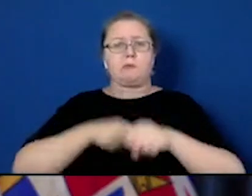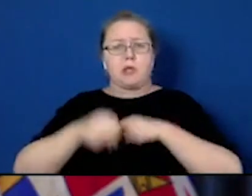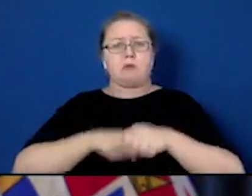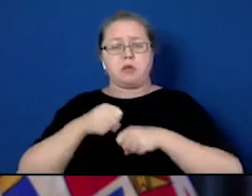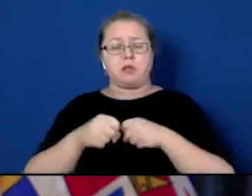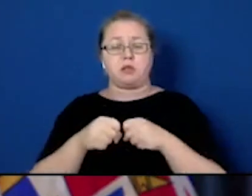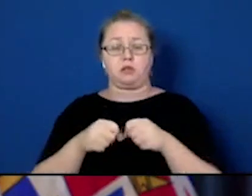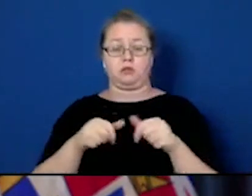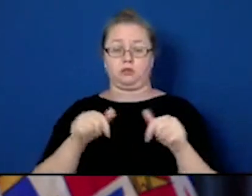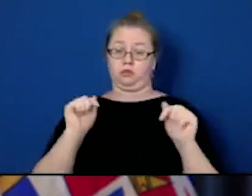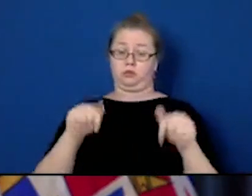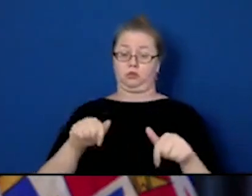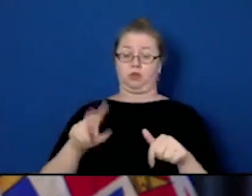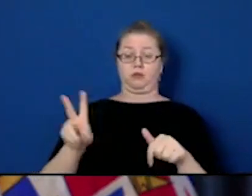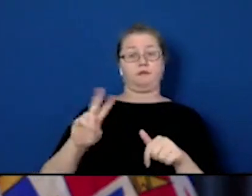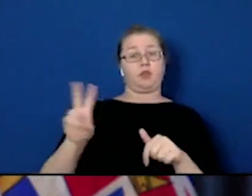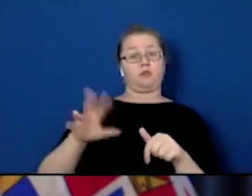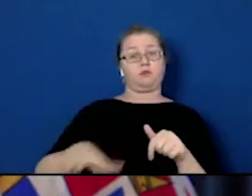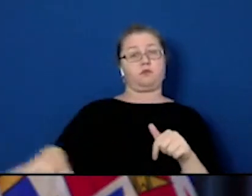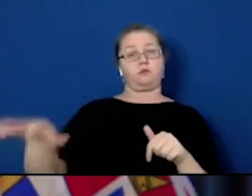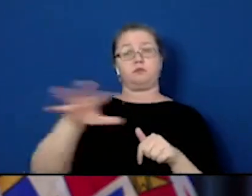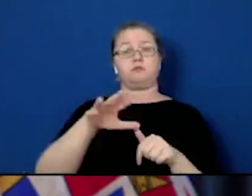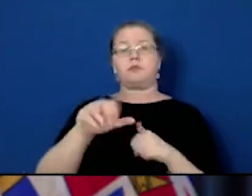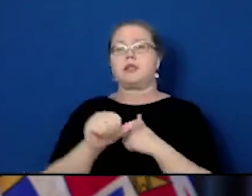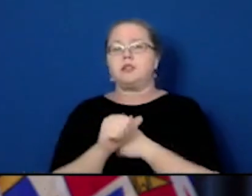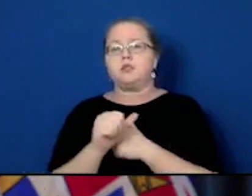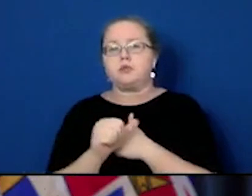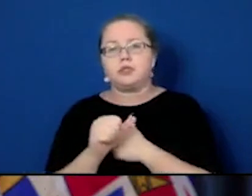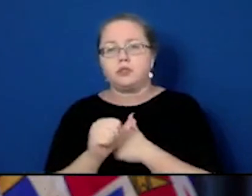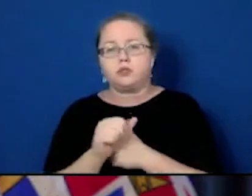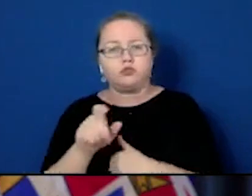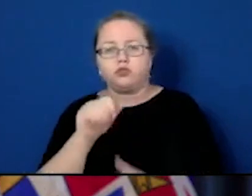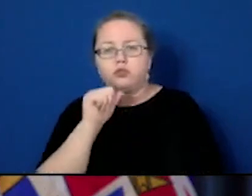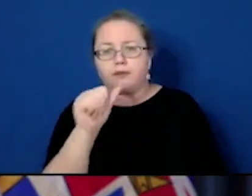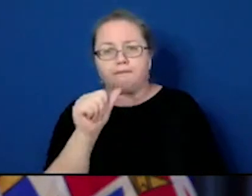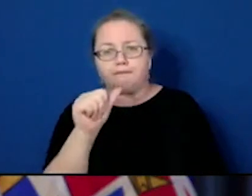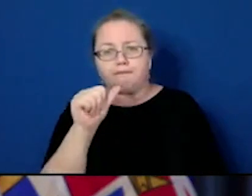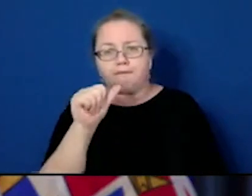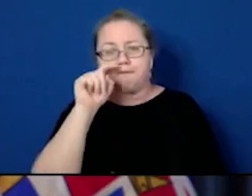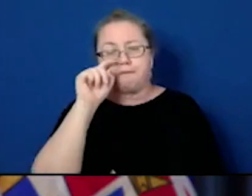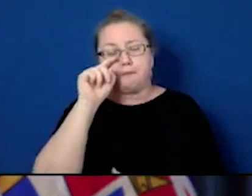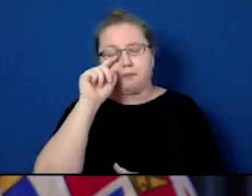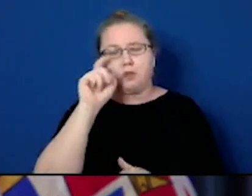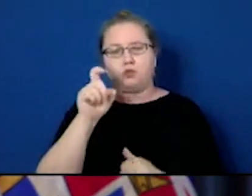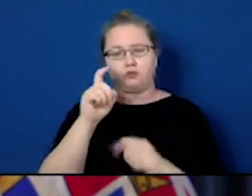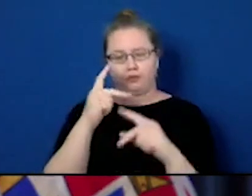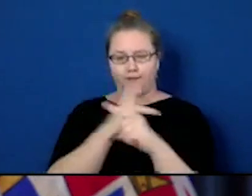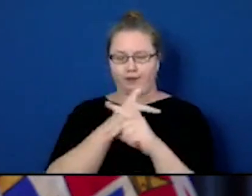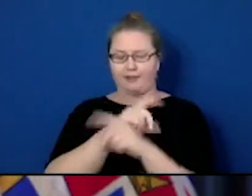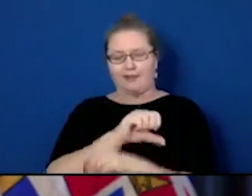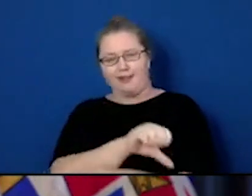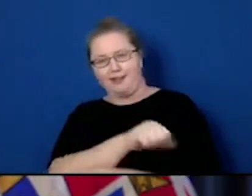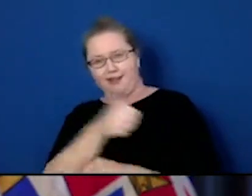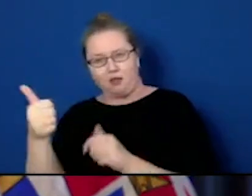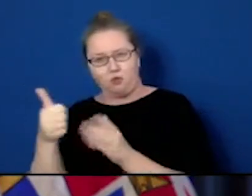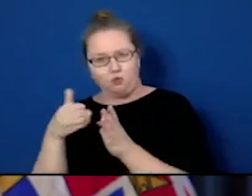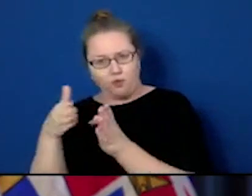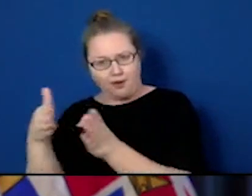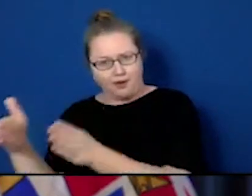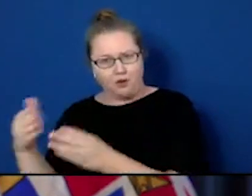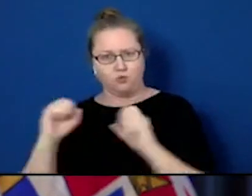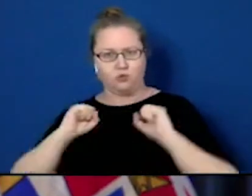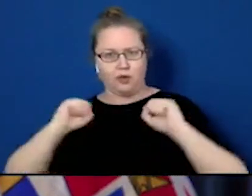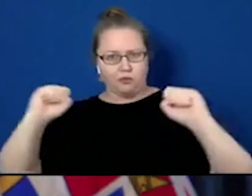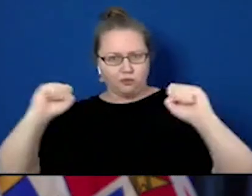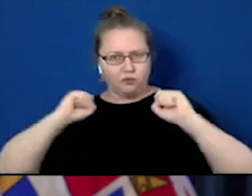Right now, in Metro Vancouver, that is dangerous. We should not be doing that. Let's find other ways of keeping our gyms open, of